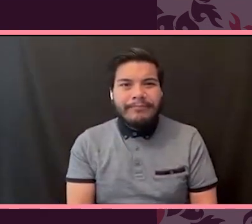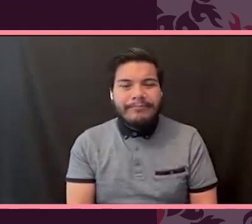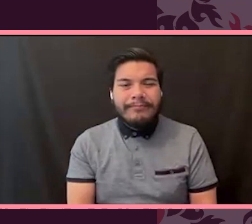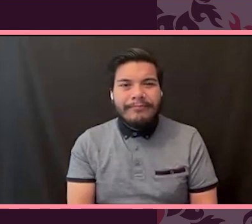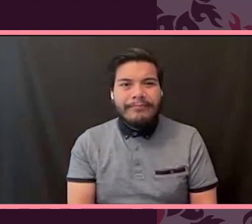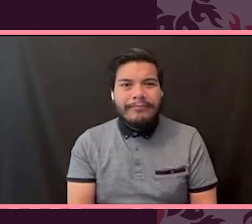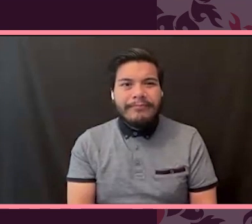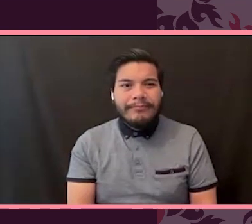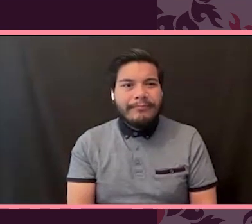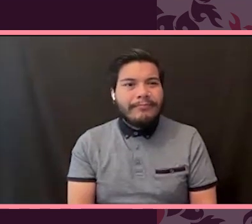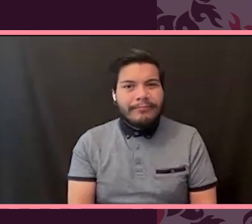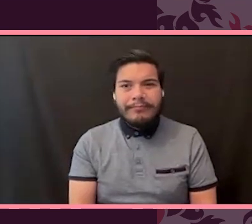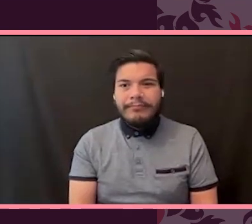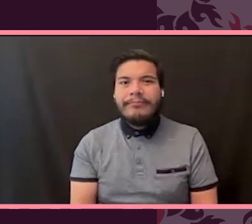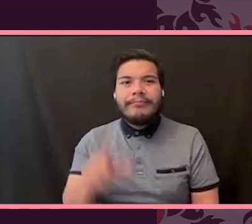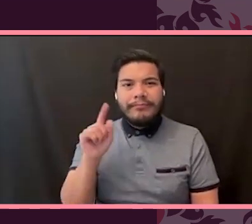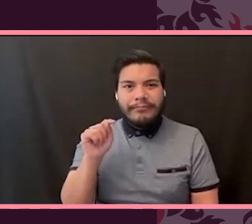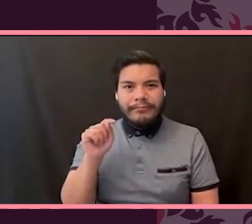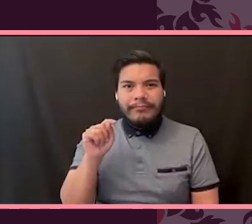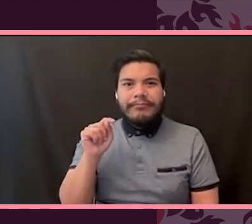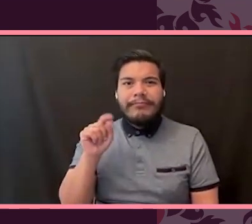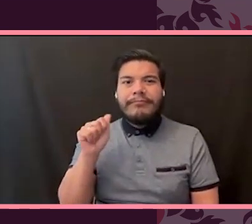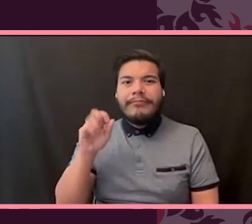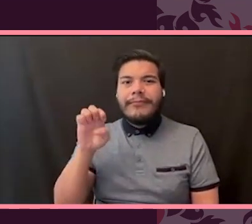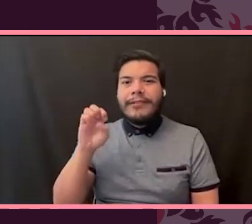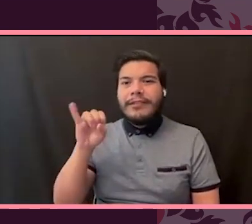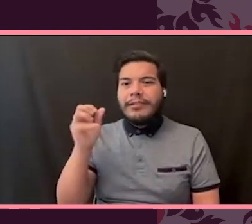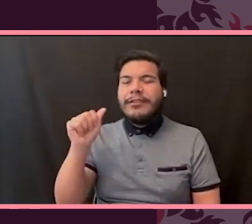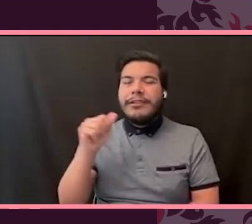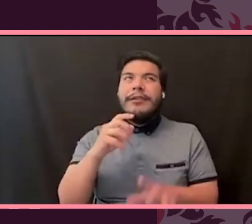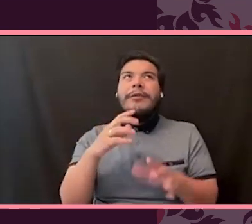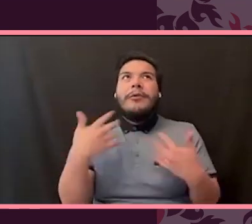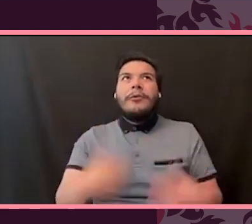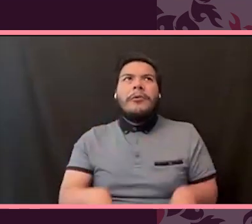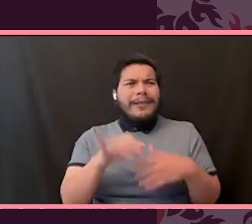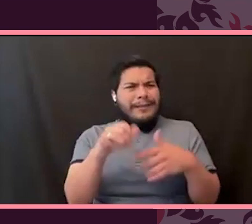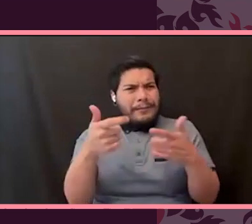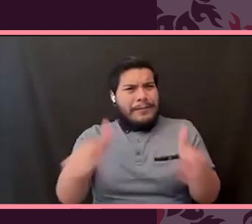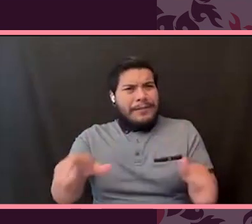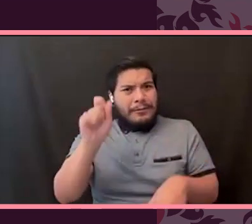That's a very big question to ask. We're drinking.